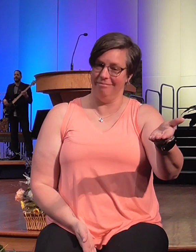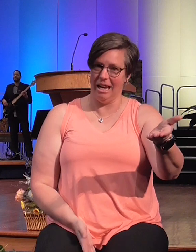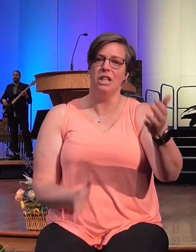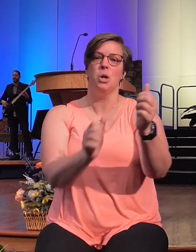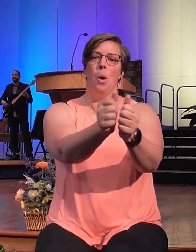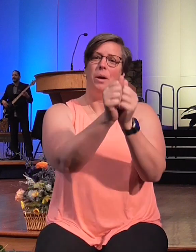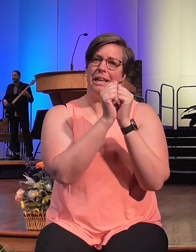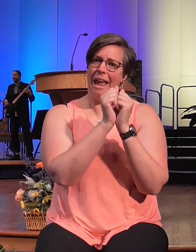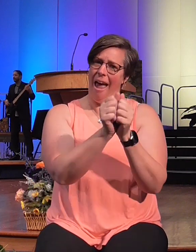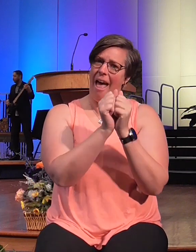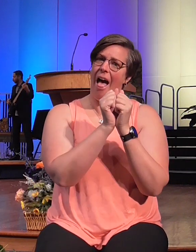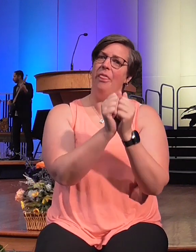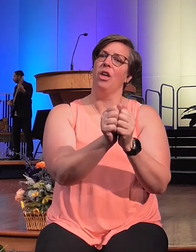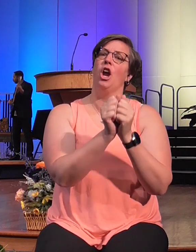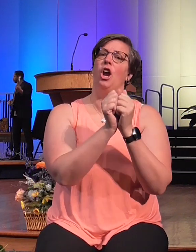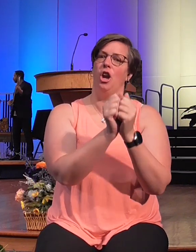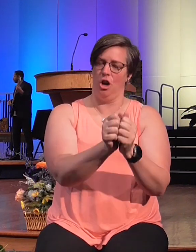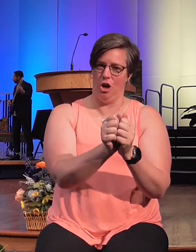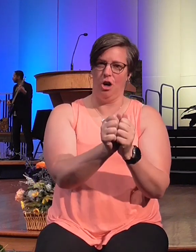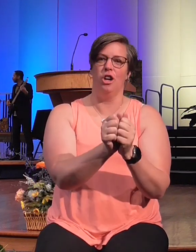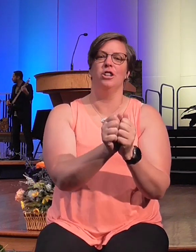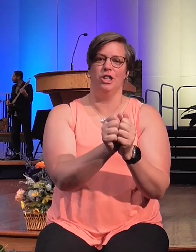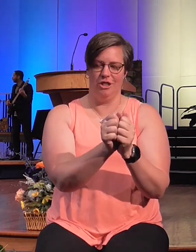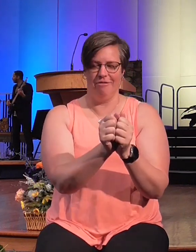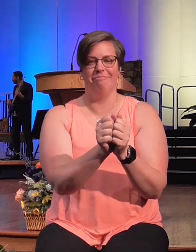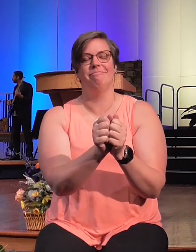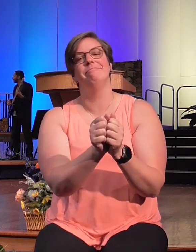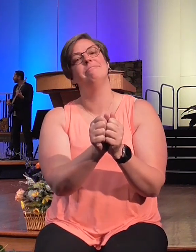together we will be.